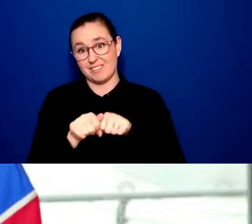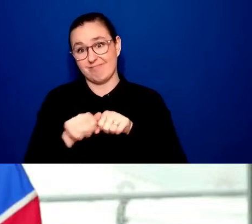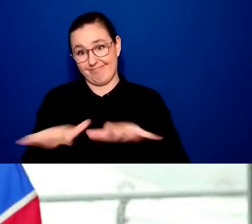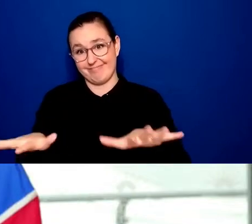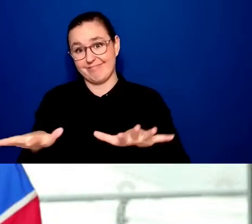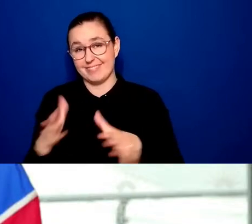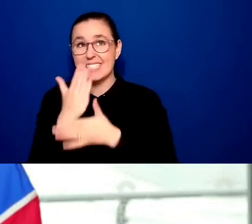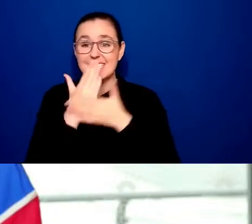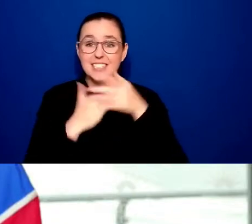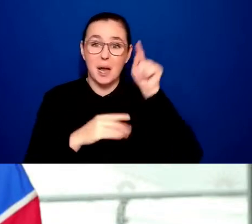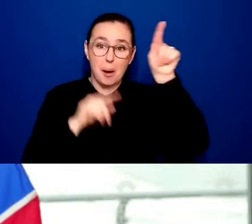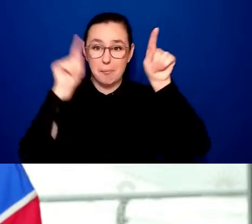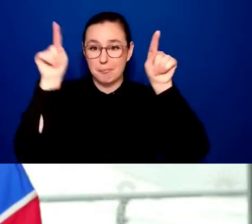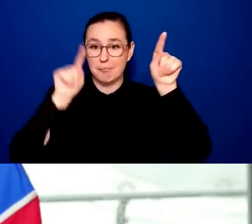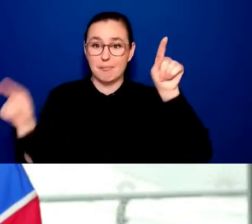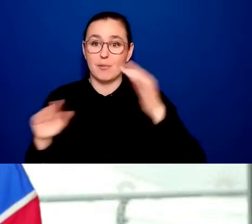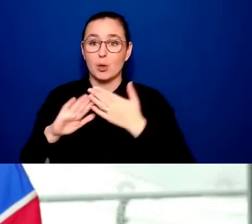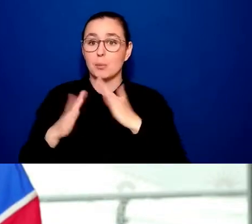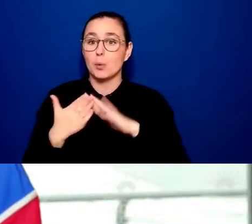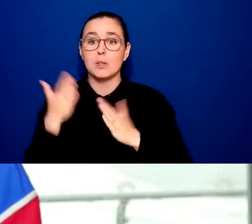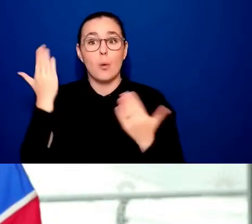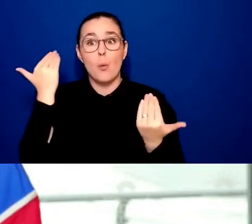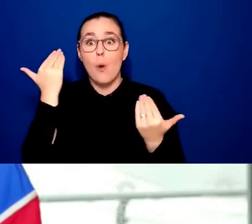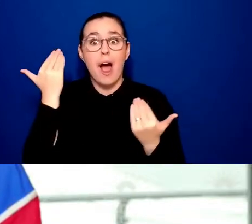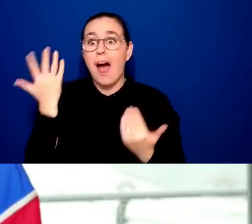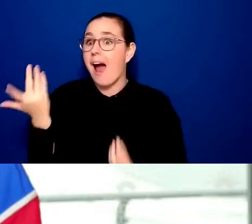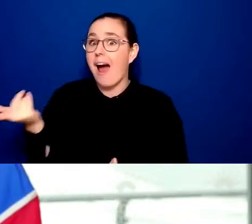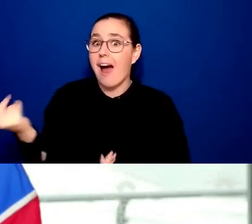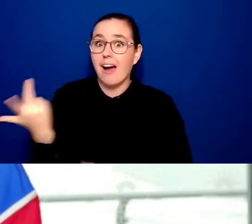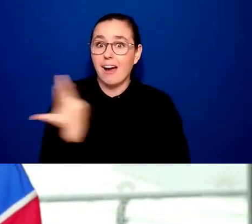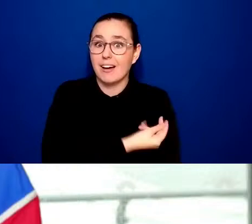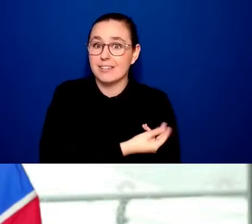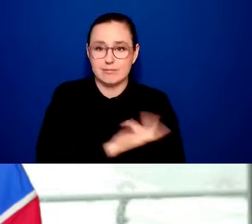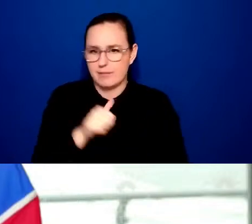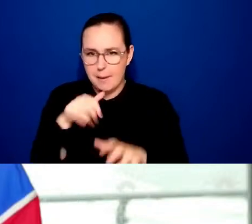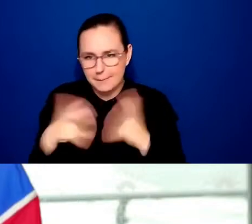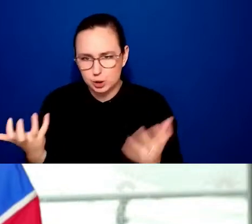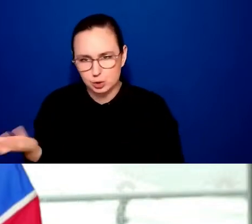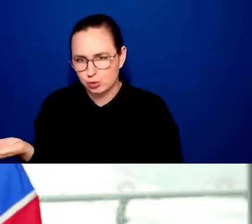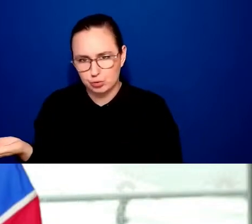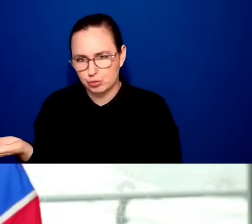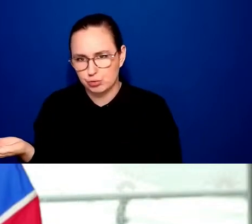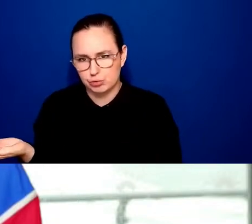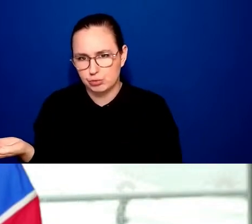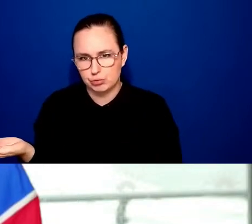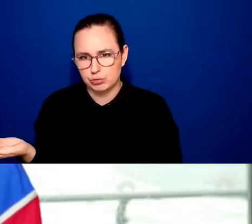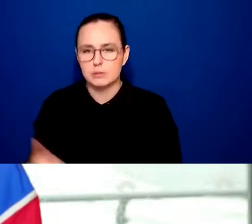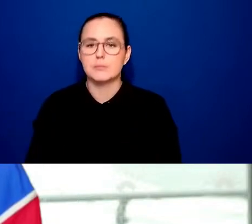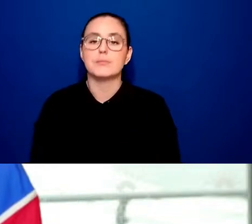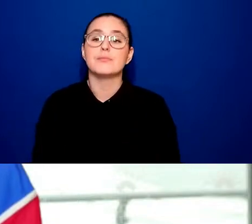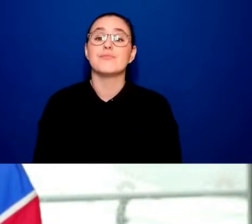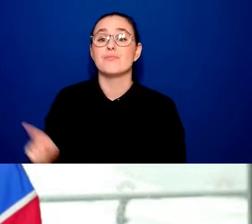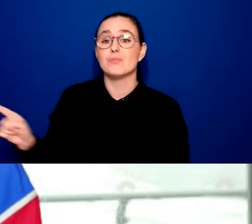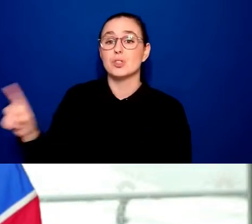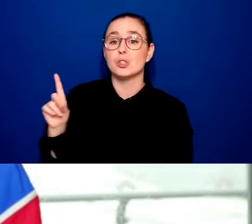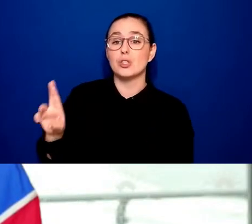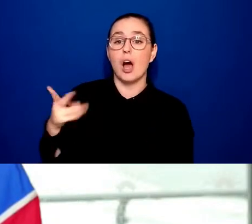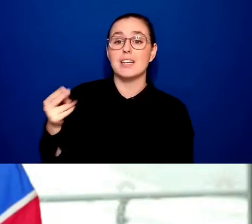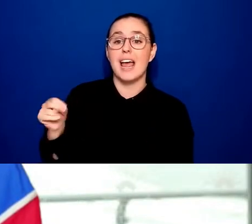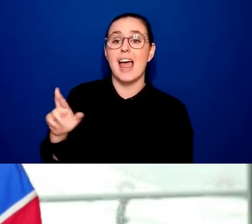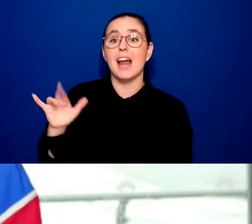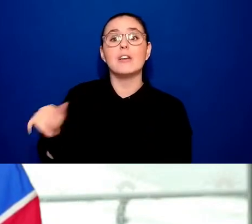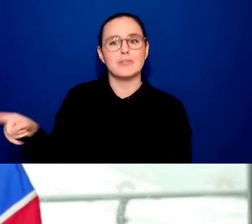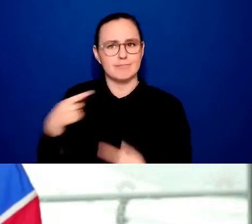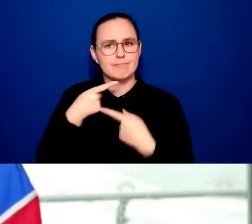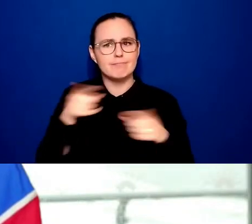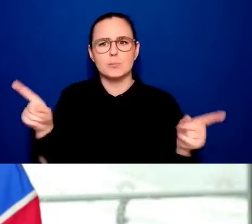these communities. Dr. Henry announced some measures in Fraser East, the Fraser East Health Service Delivery Area. And for